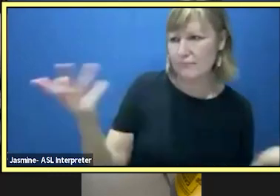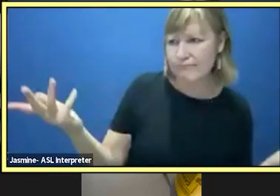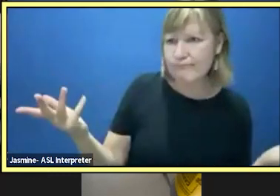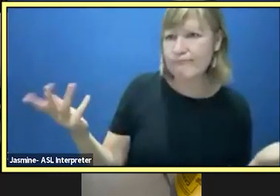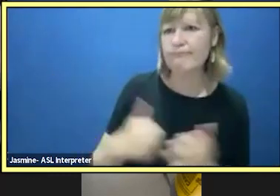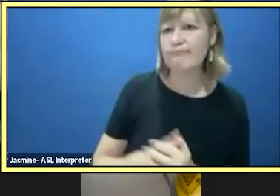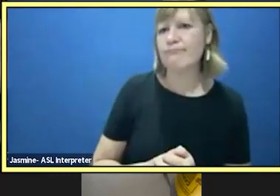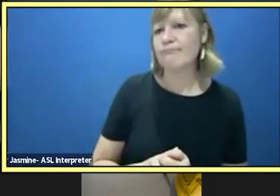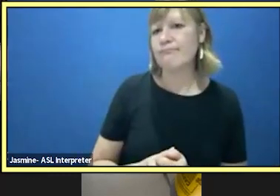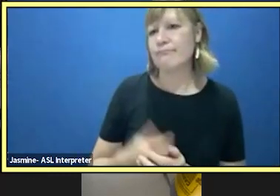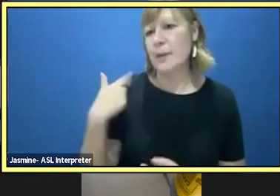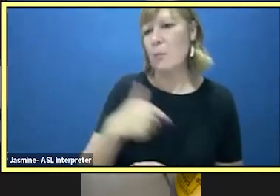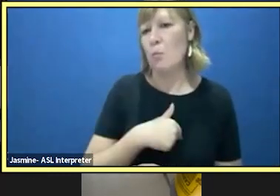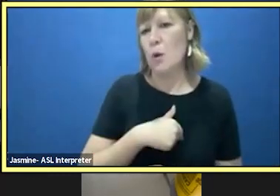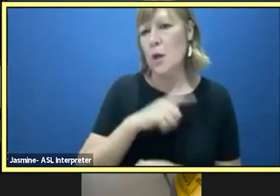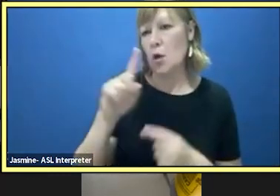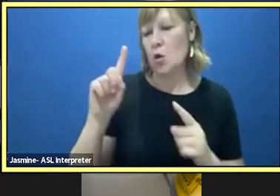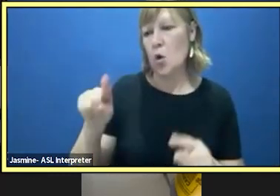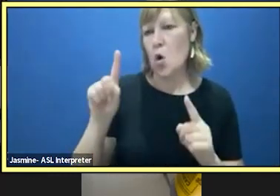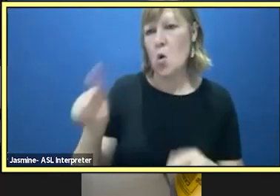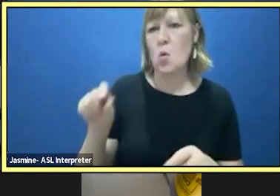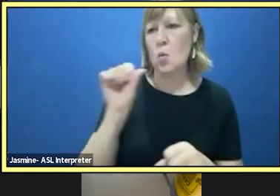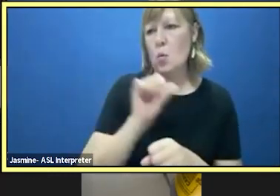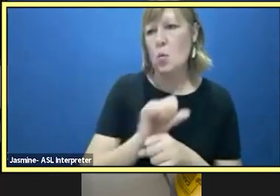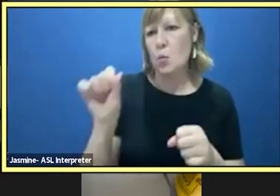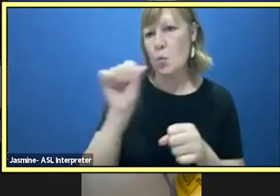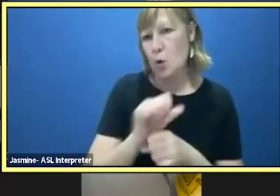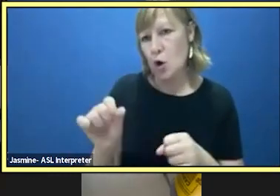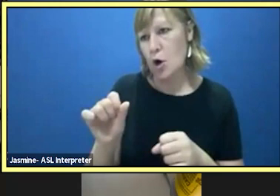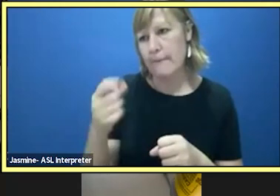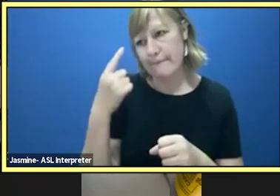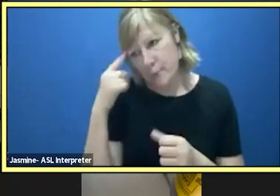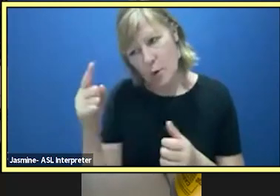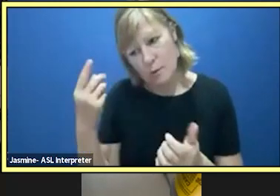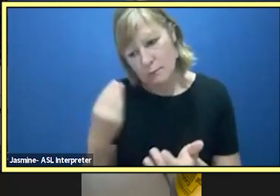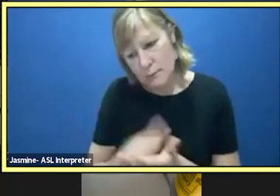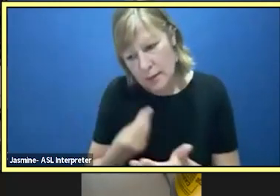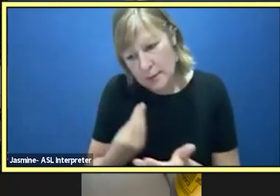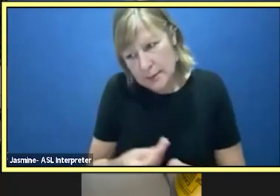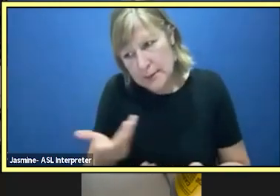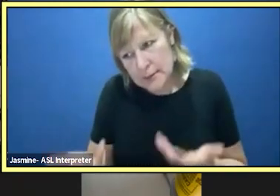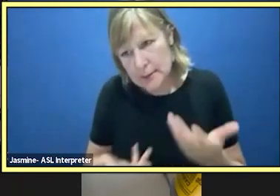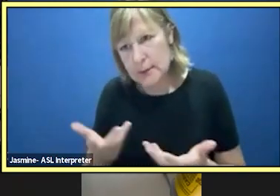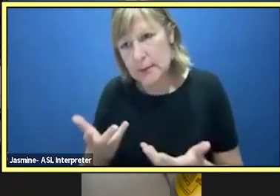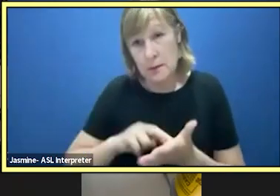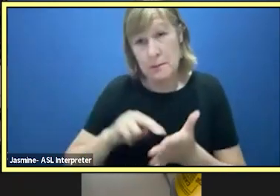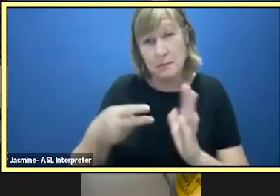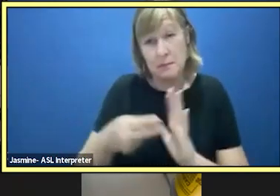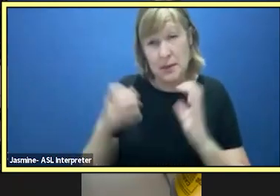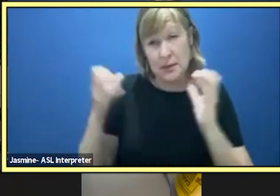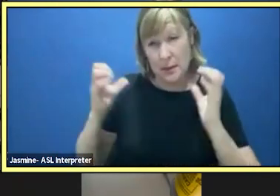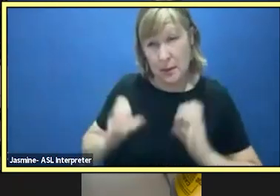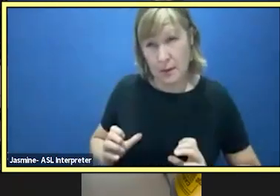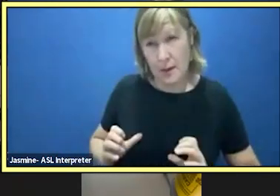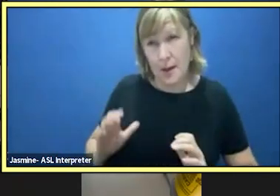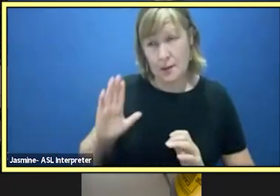in hope of some sort of, compensation. Would that be something that we would be at the mercy of that person wanting to participate on a